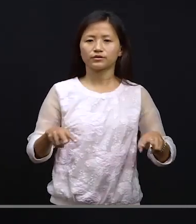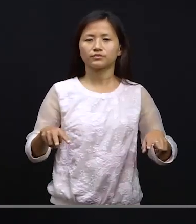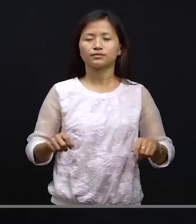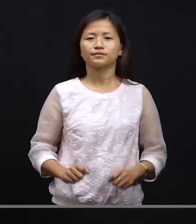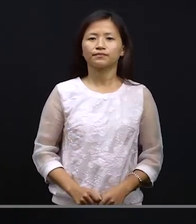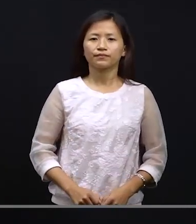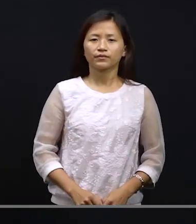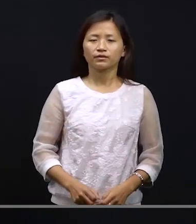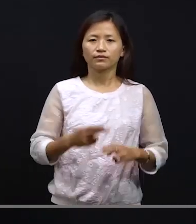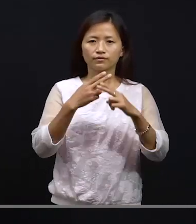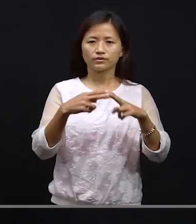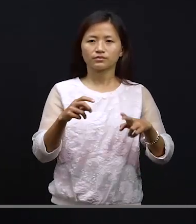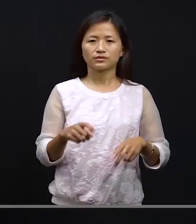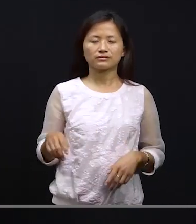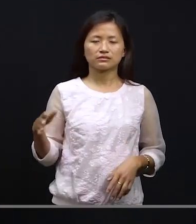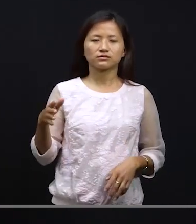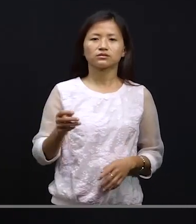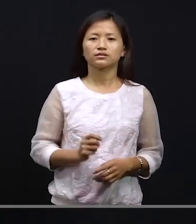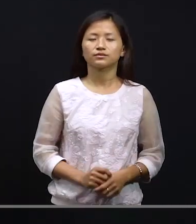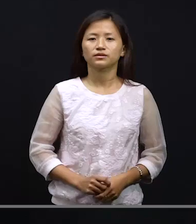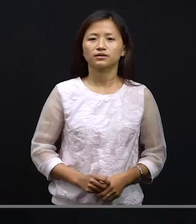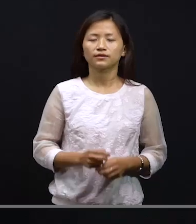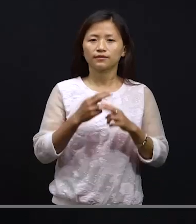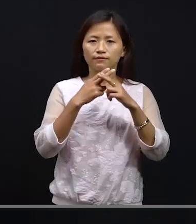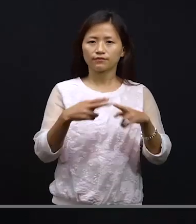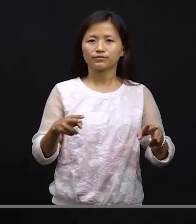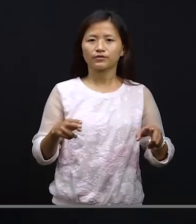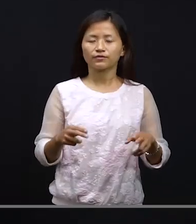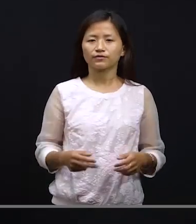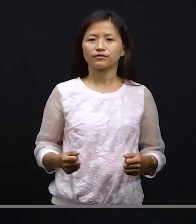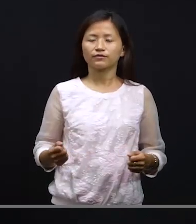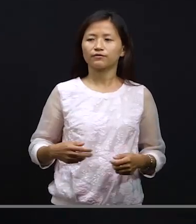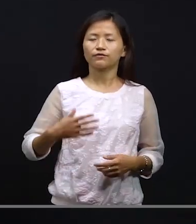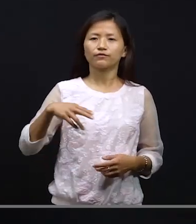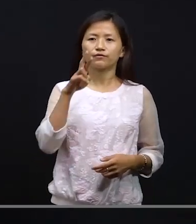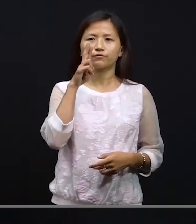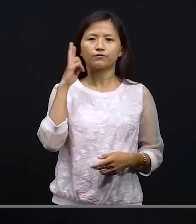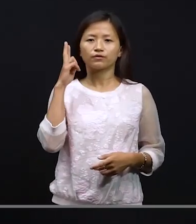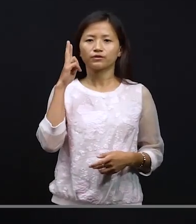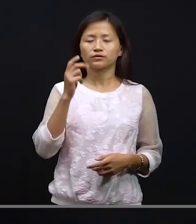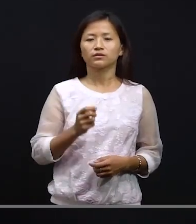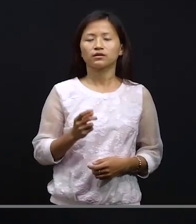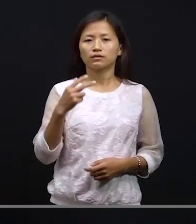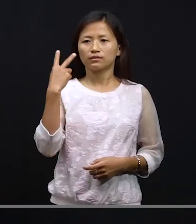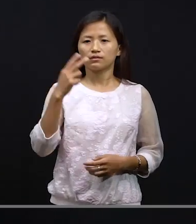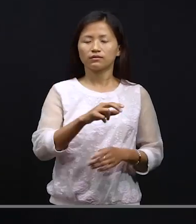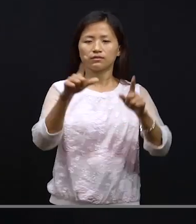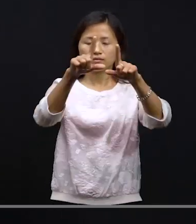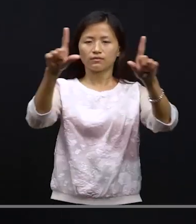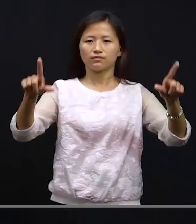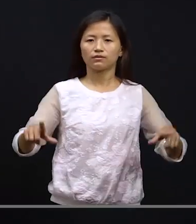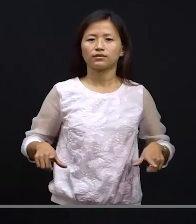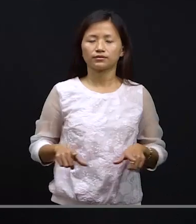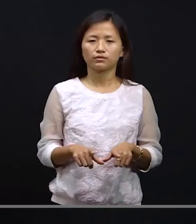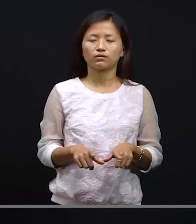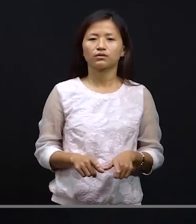Here, freedom does not necessarily mean the freedom from a foreign land or a foreign oppression. He did not